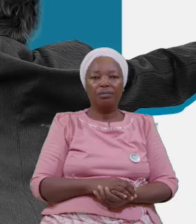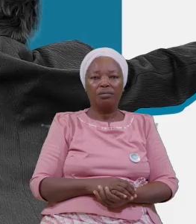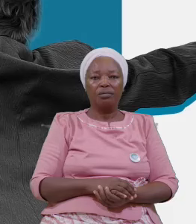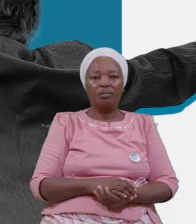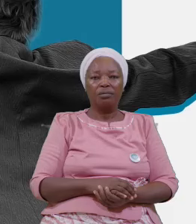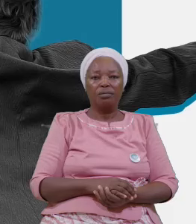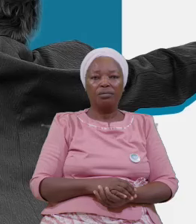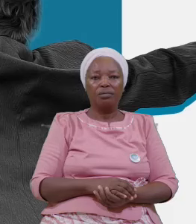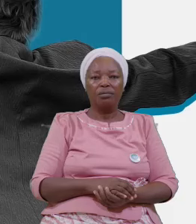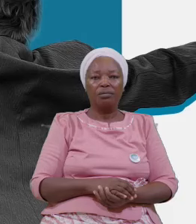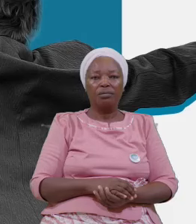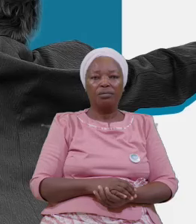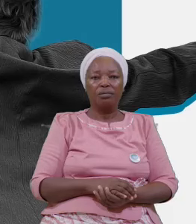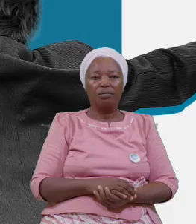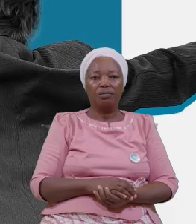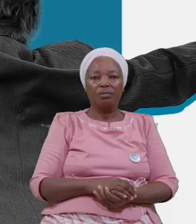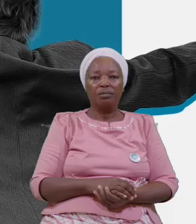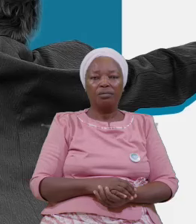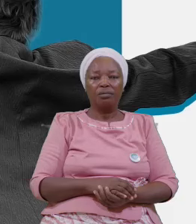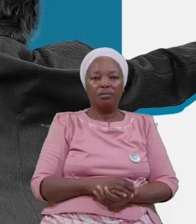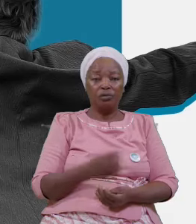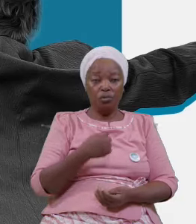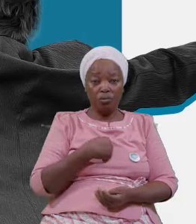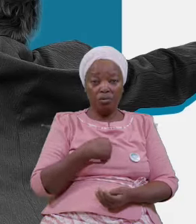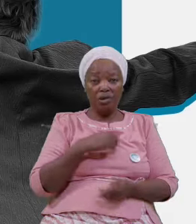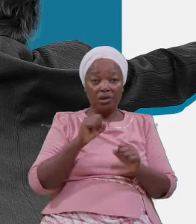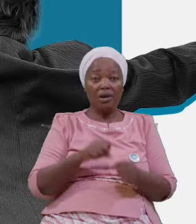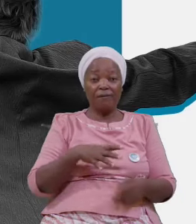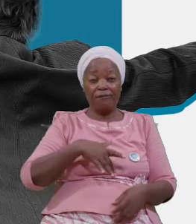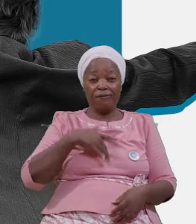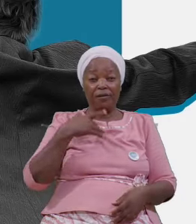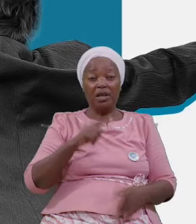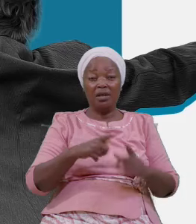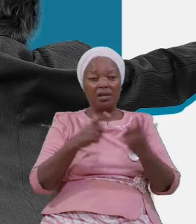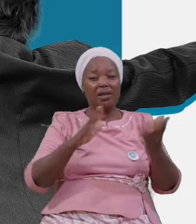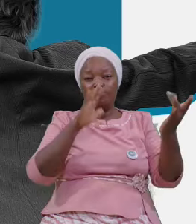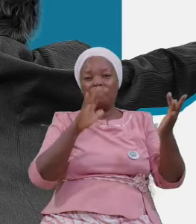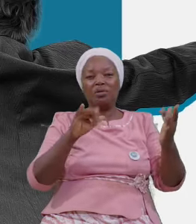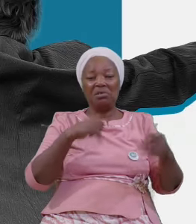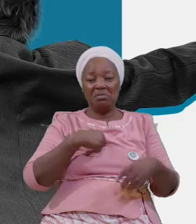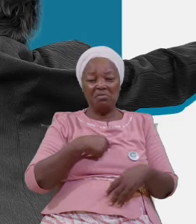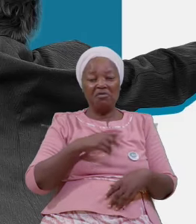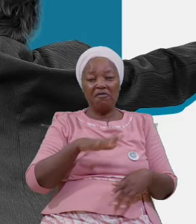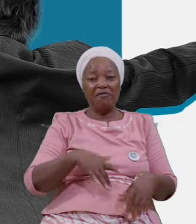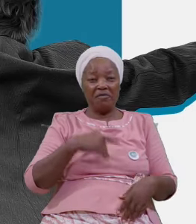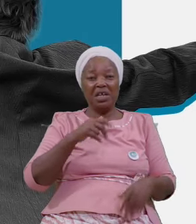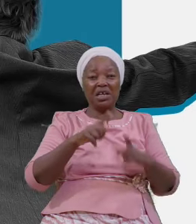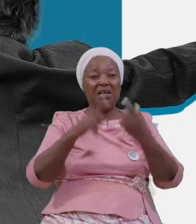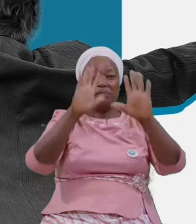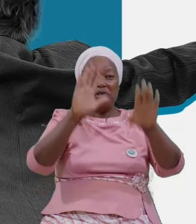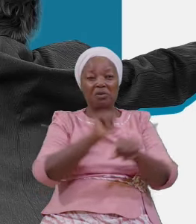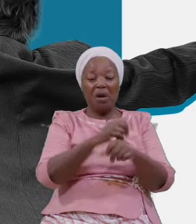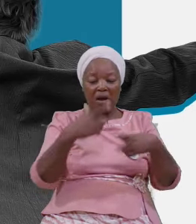I can see the great expectation. I can see the task and the desire. I can see